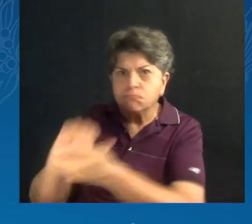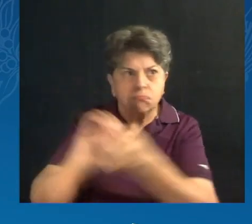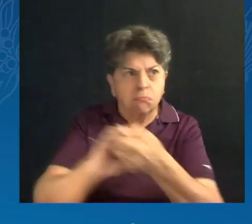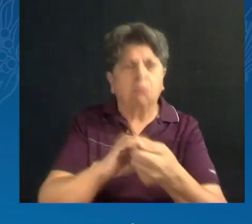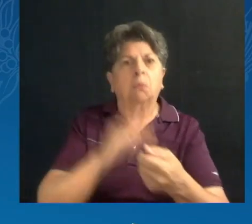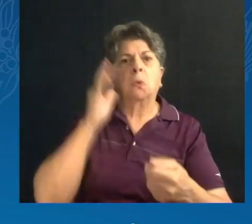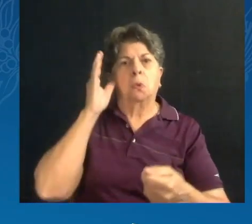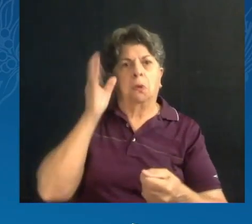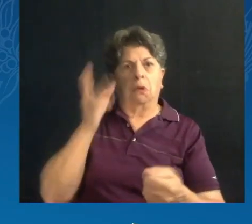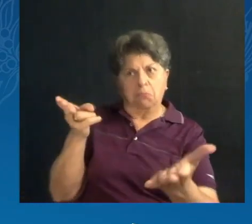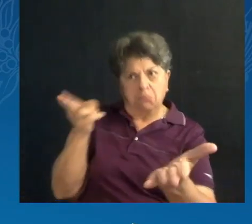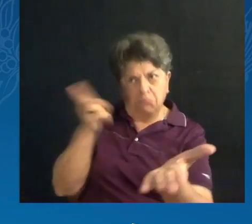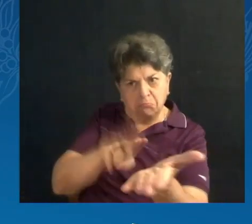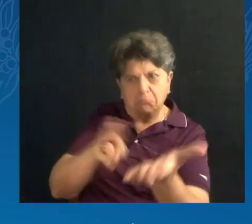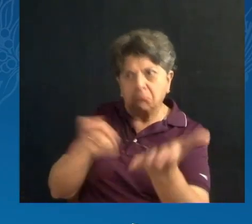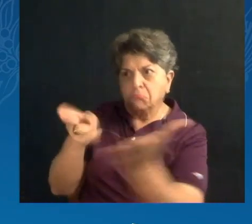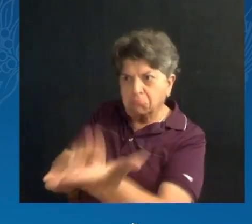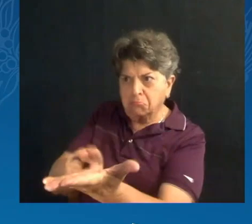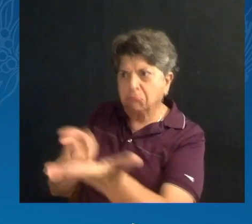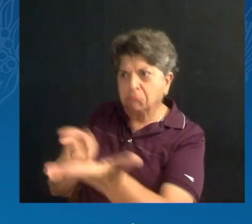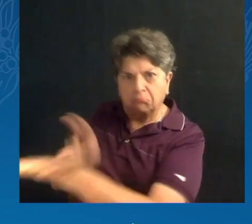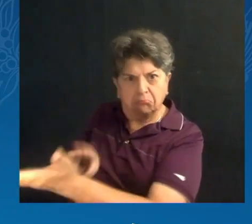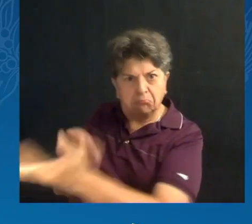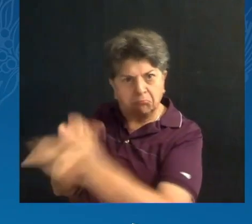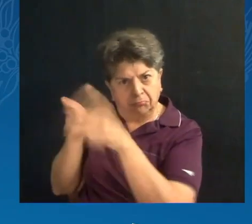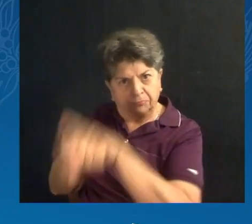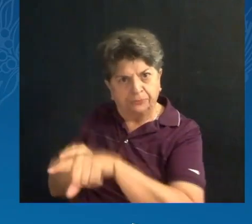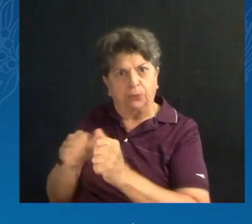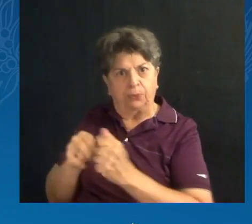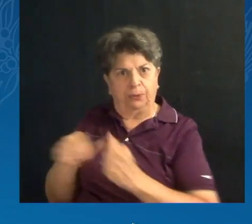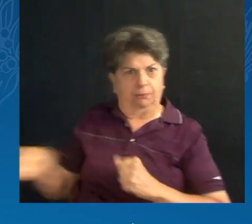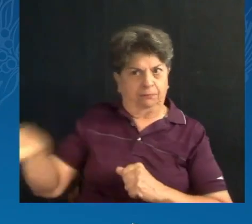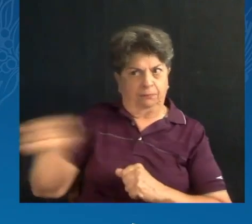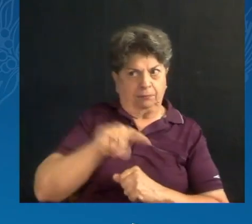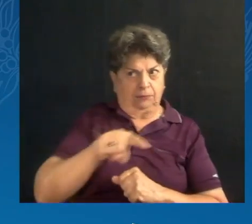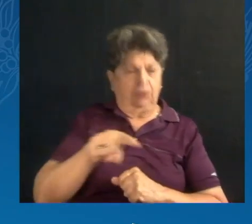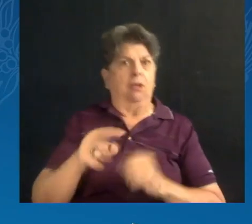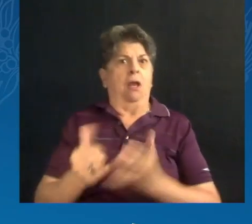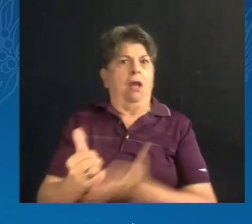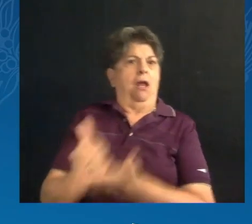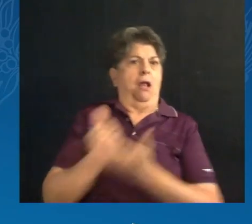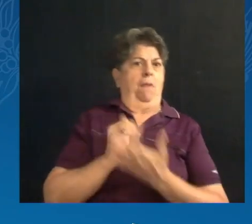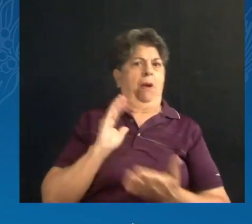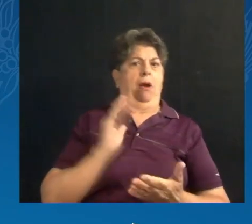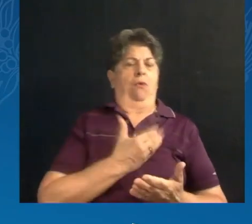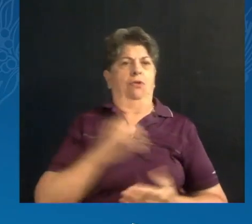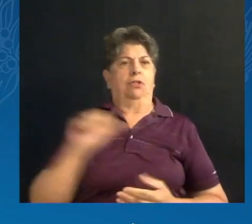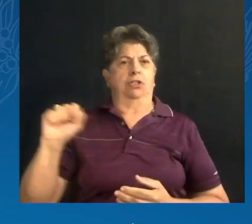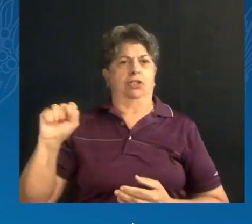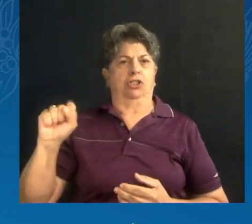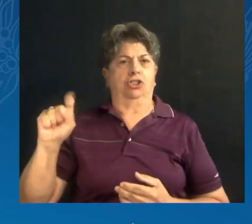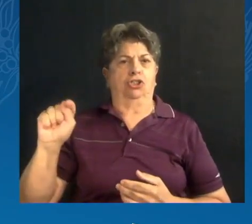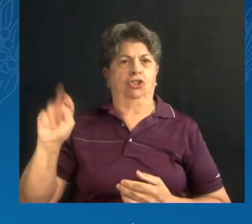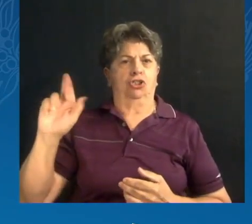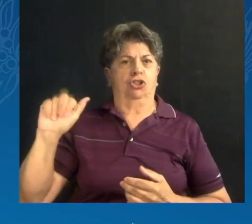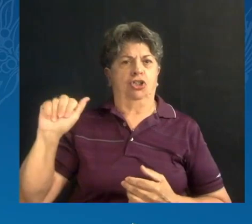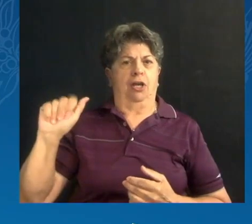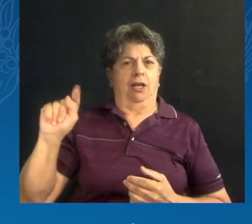strategic documents will play a significant role in expanding our trade and economic cooperation and attracting more investment from the U.S.